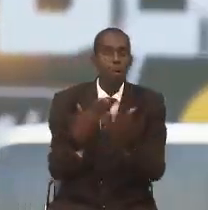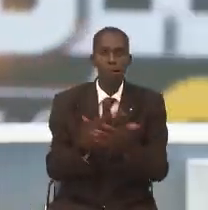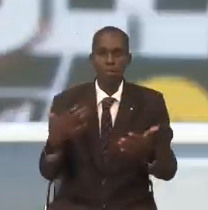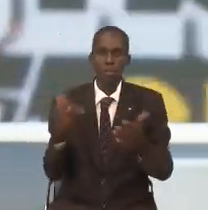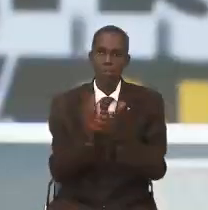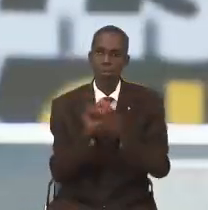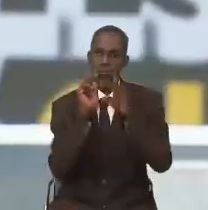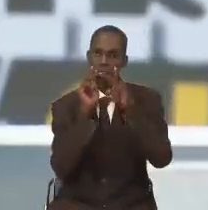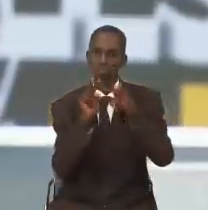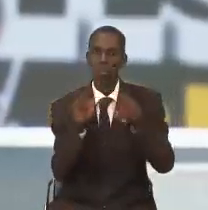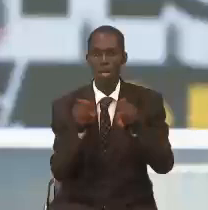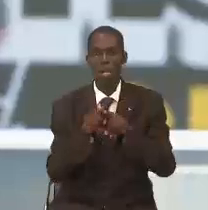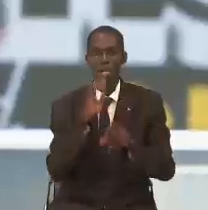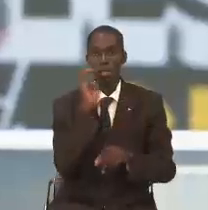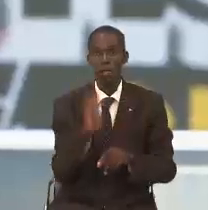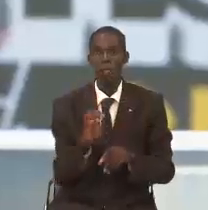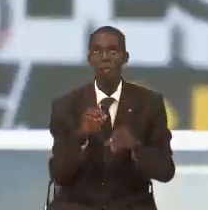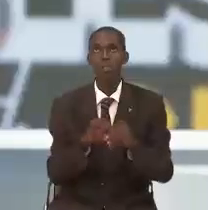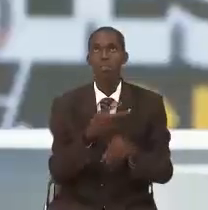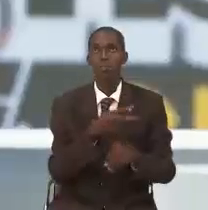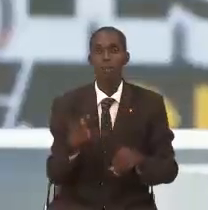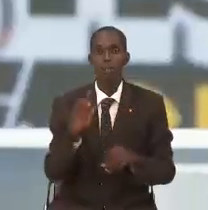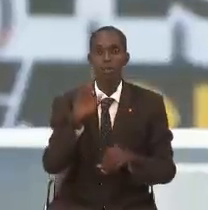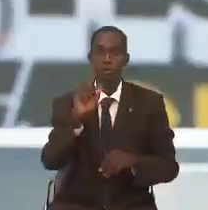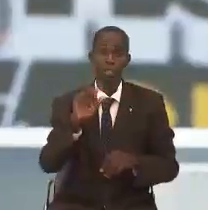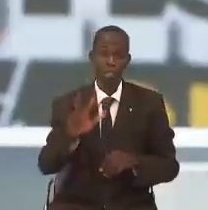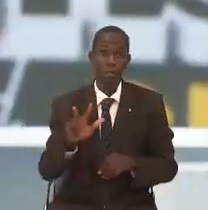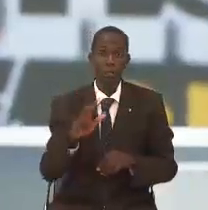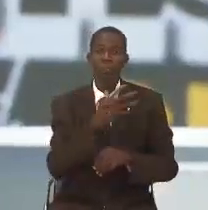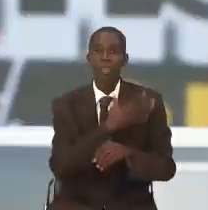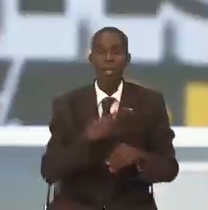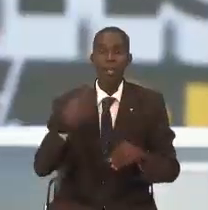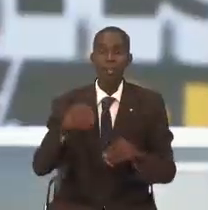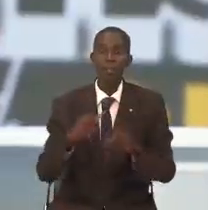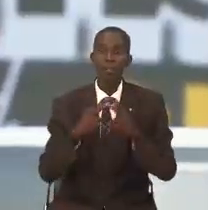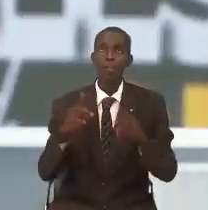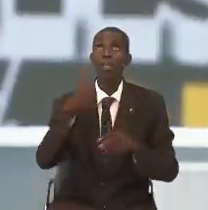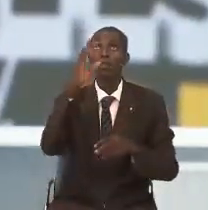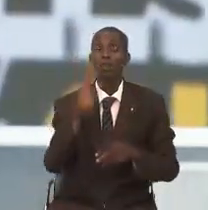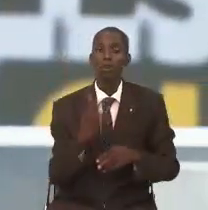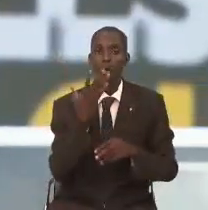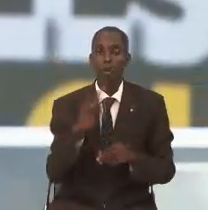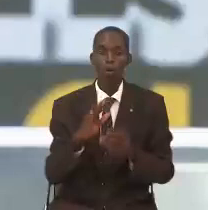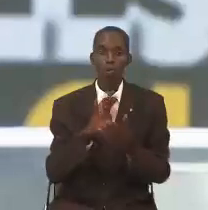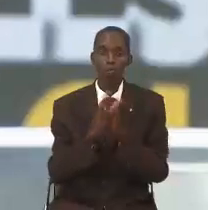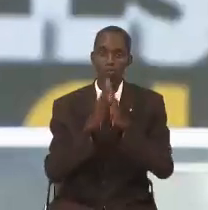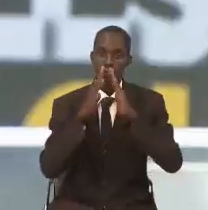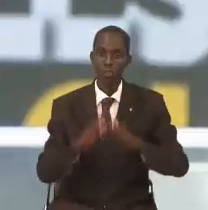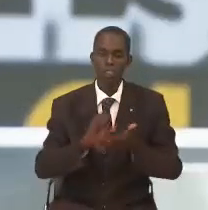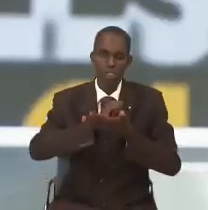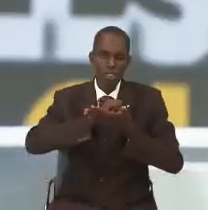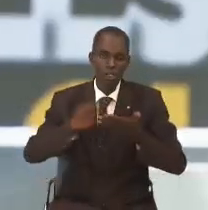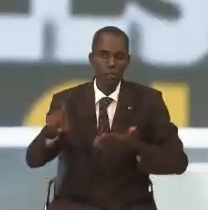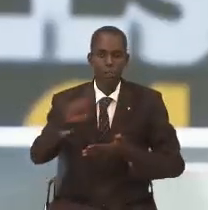23, it tells us, in verse 23, and the very God of peace sanctify you wholly. And